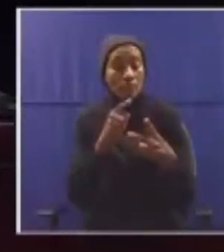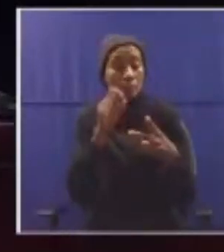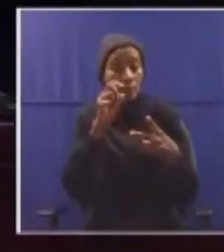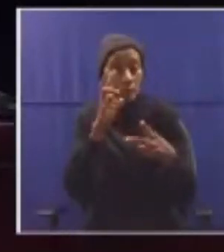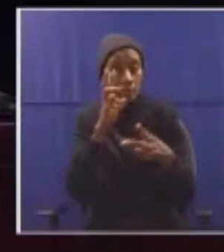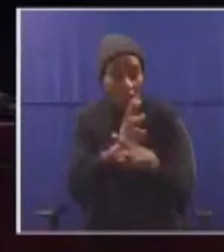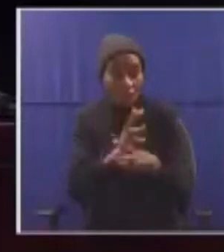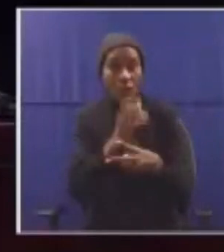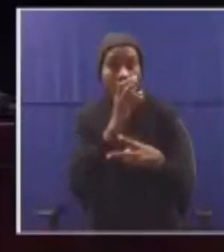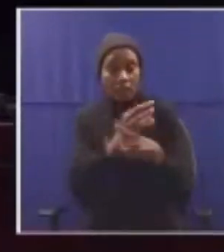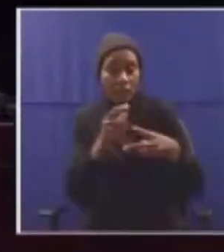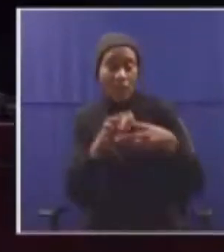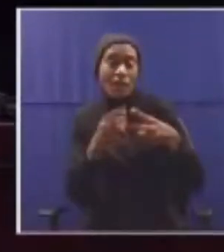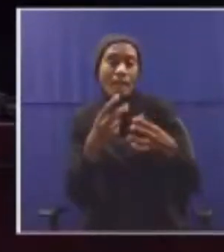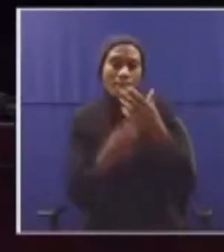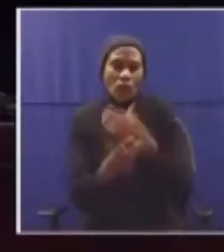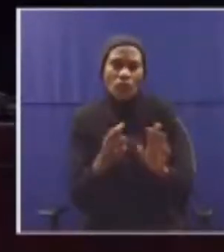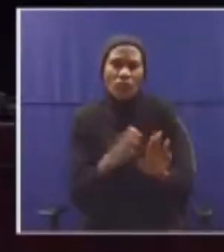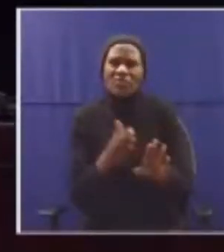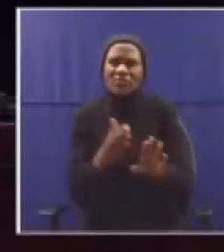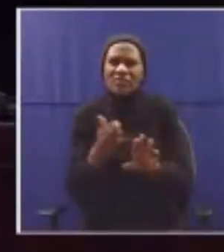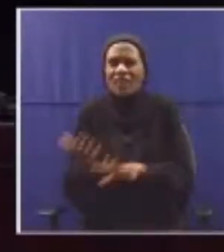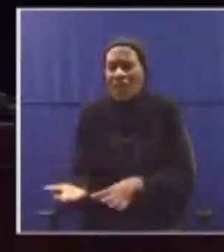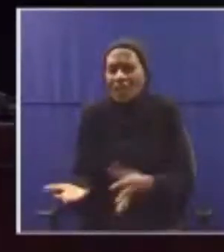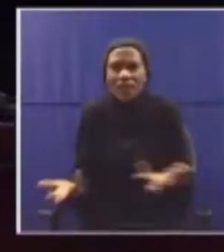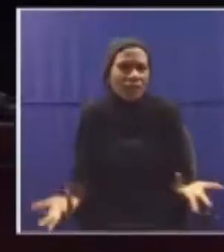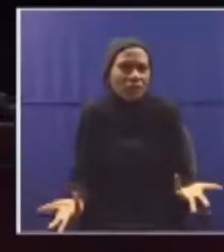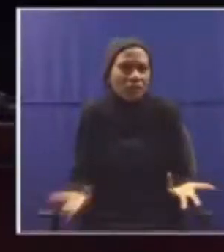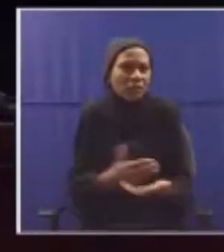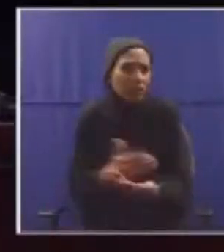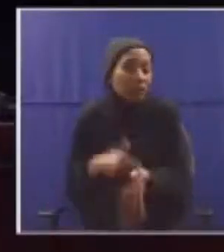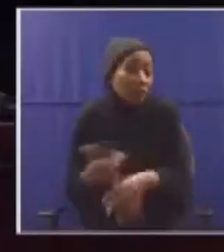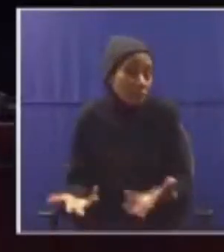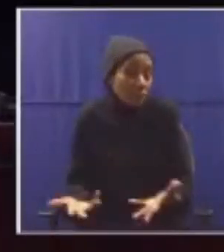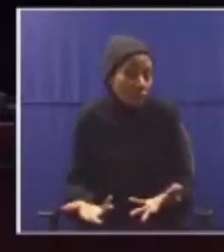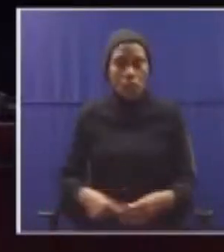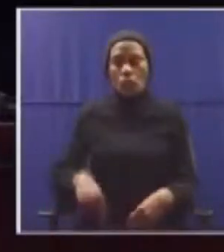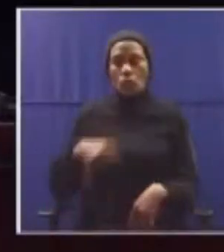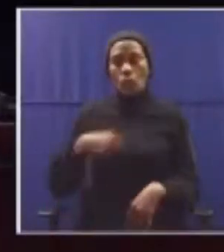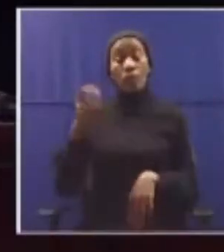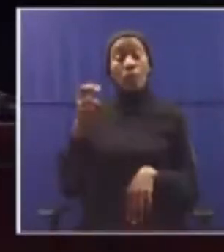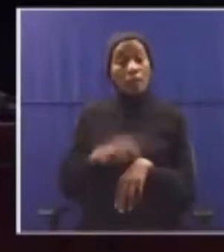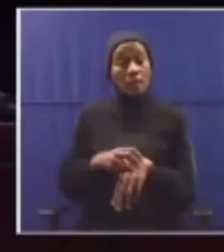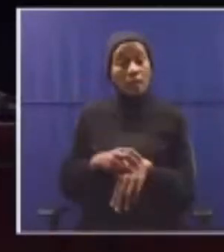on. It's not just integration. So we need to be,